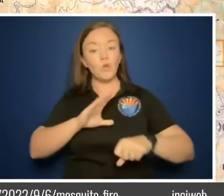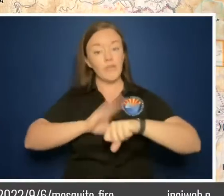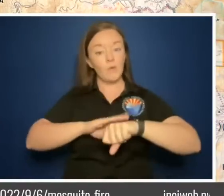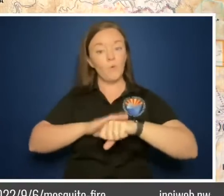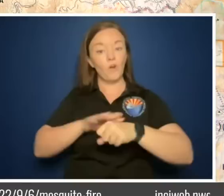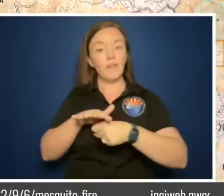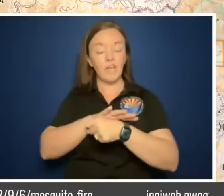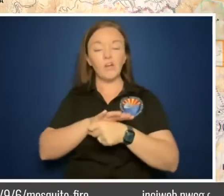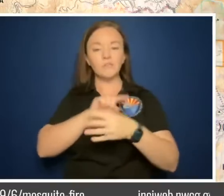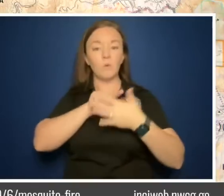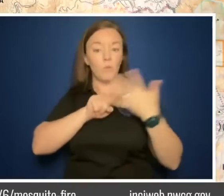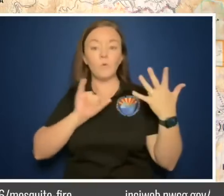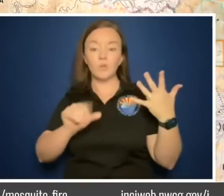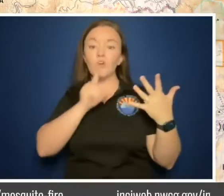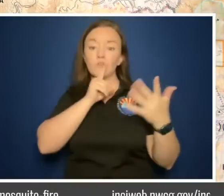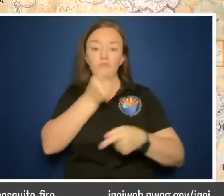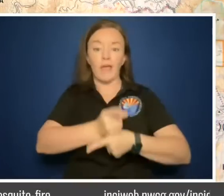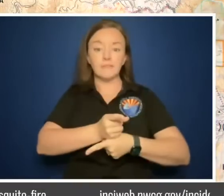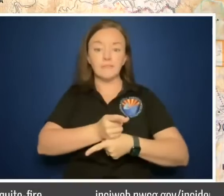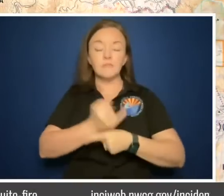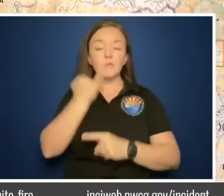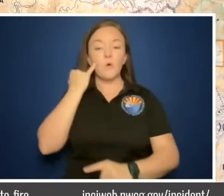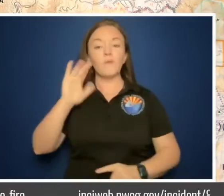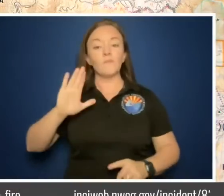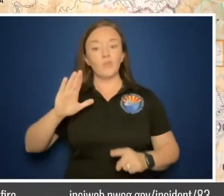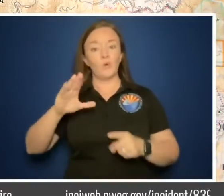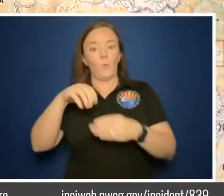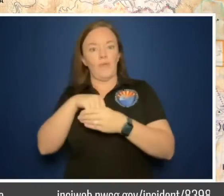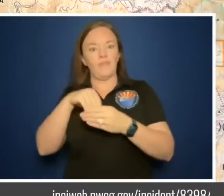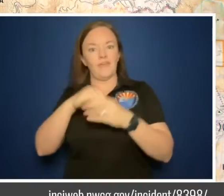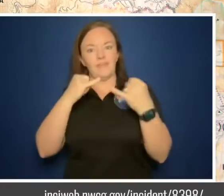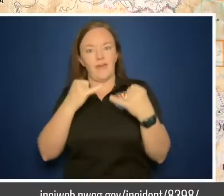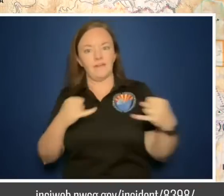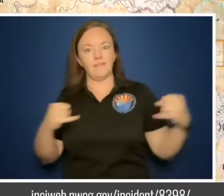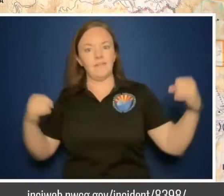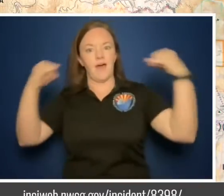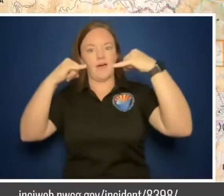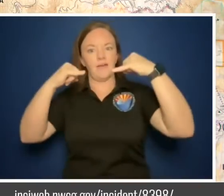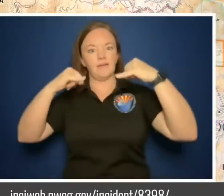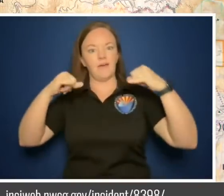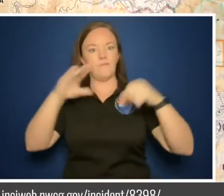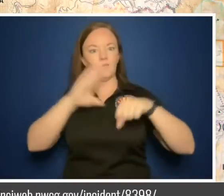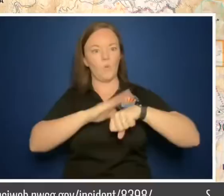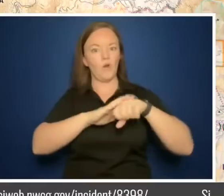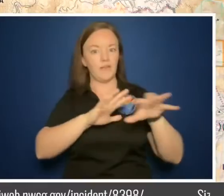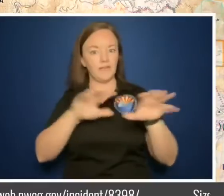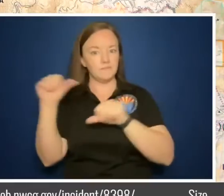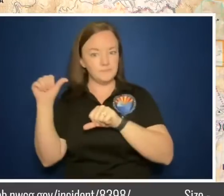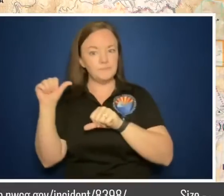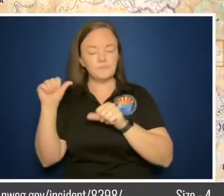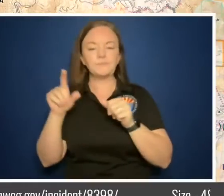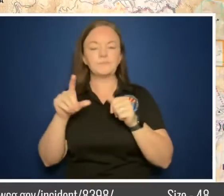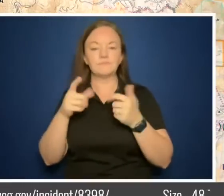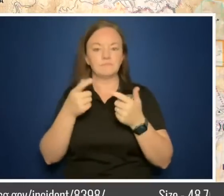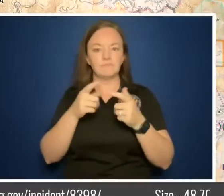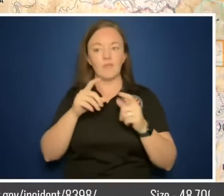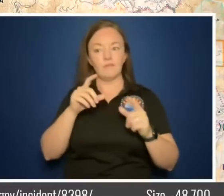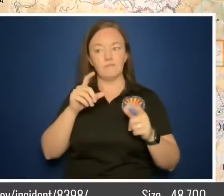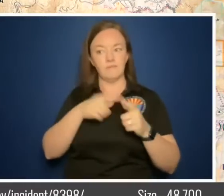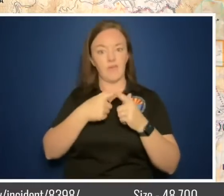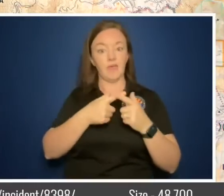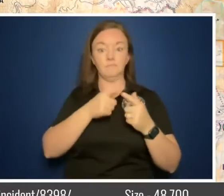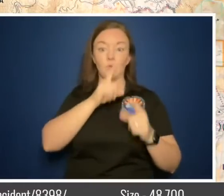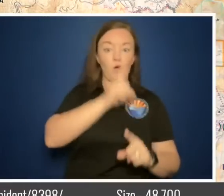correct. So if you fall within one of those, then you're in the warning order area. If you don't, then you're not in one. The